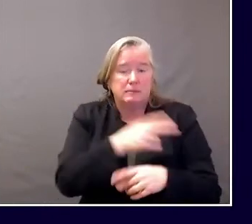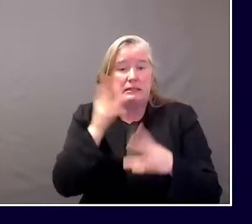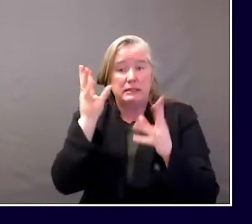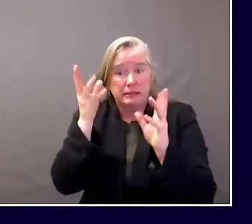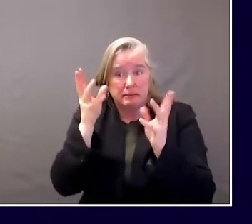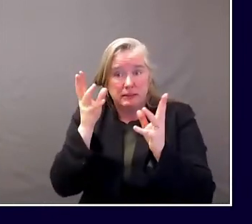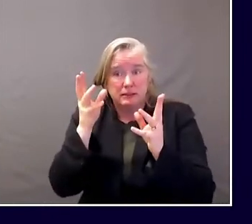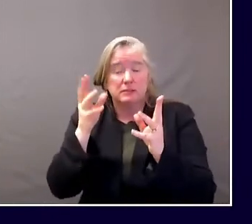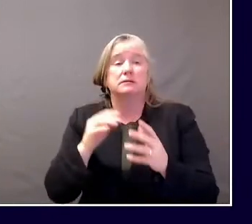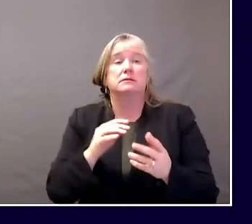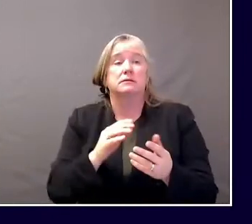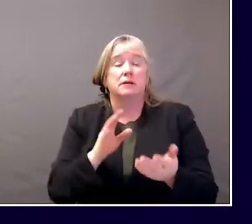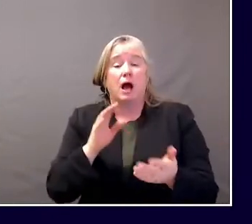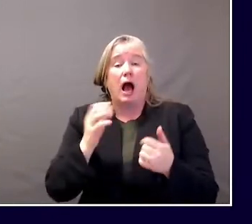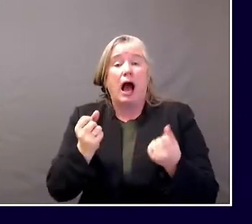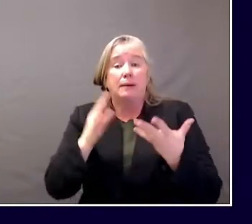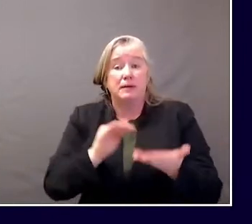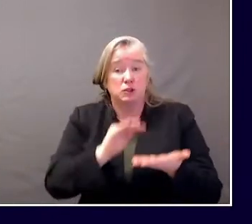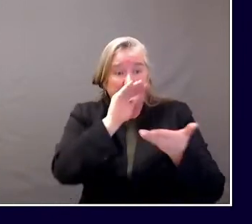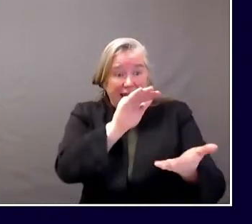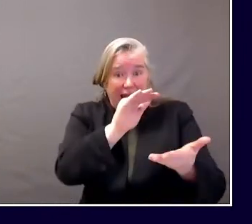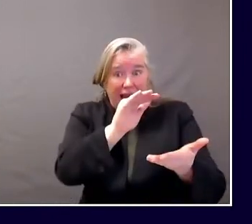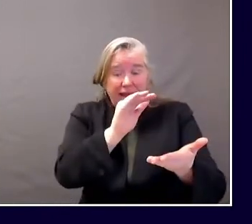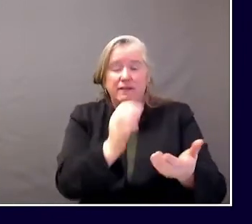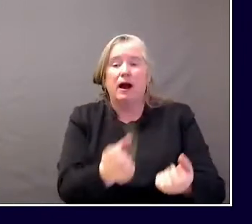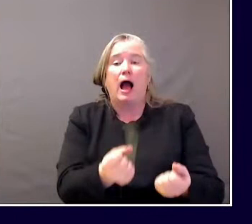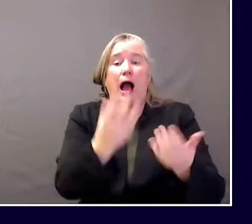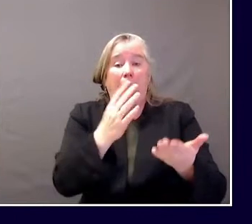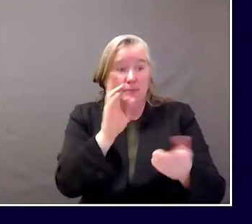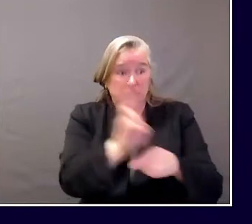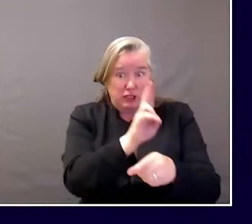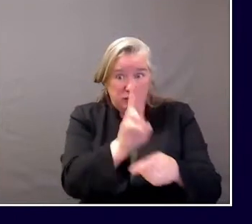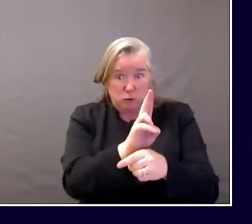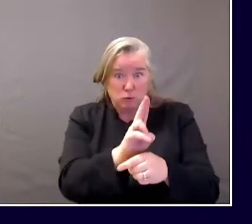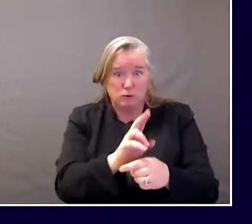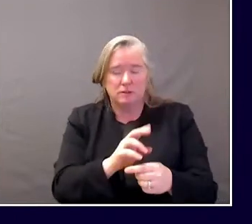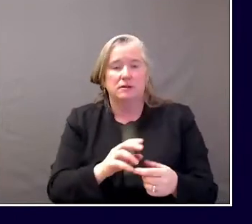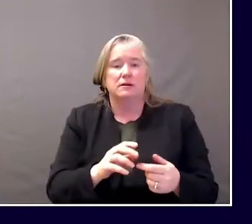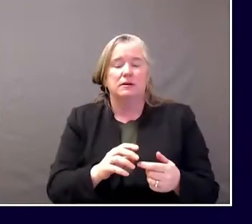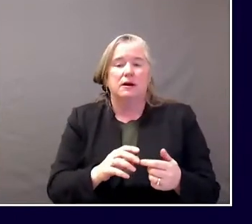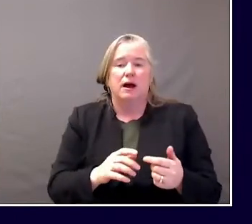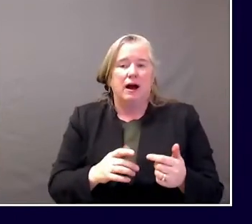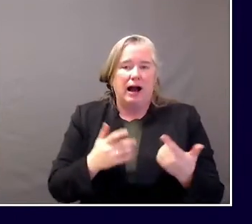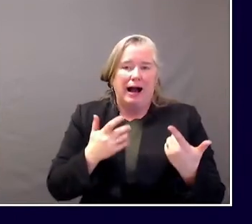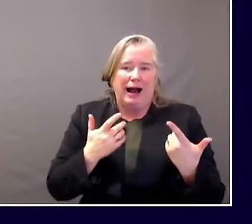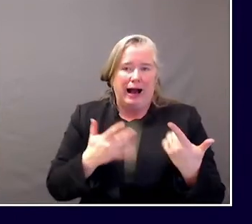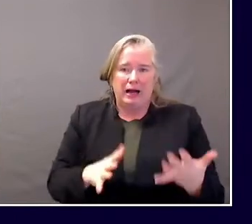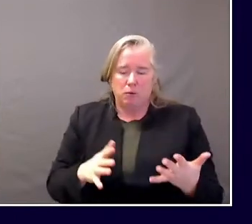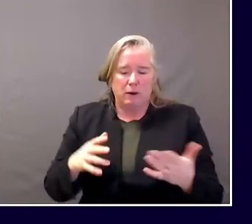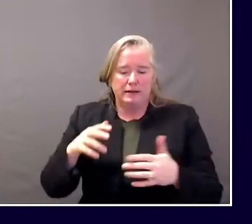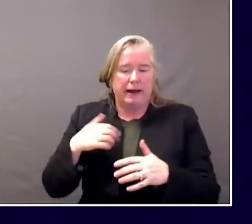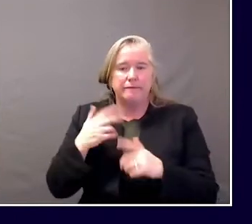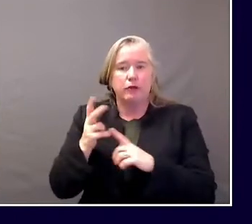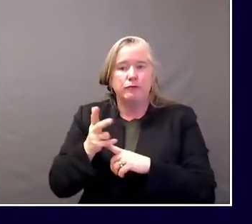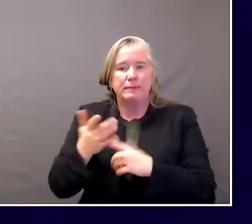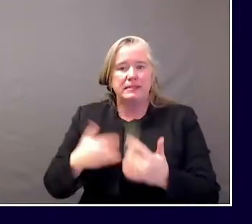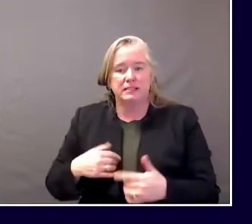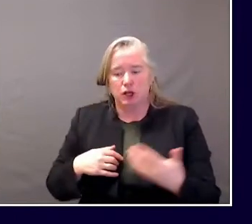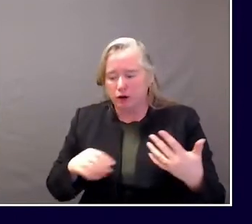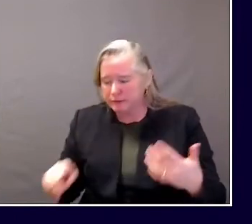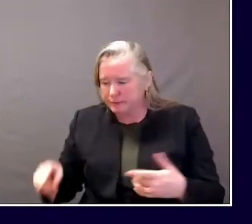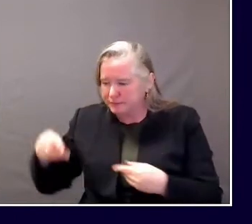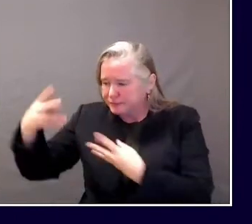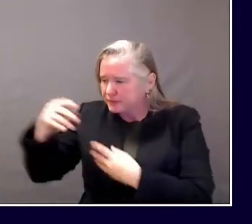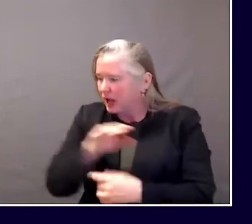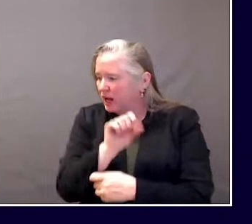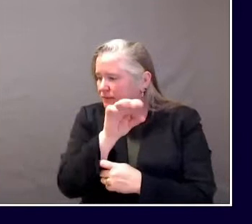and how much they've done. Again, I've got it, but spending 3 minutes on the air reading off a bunch of numbers is, yeah. I